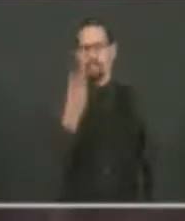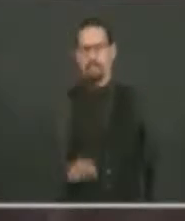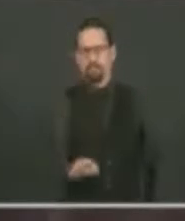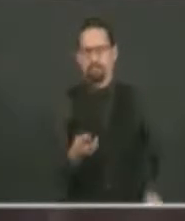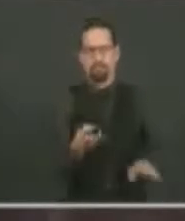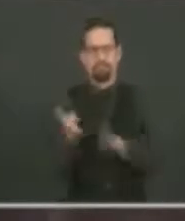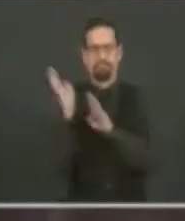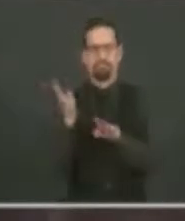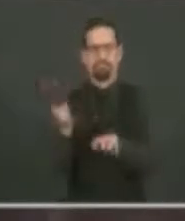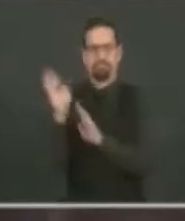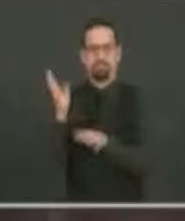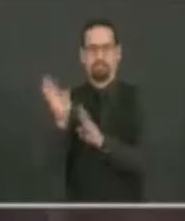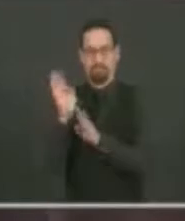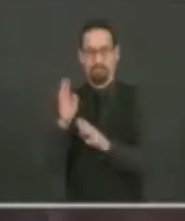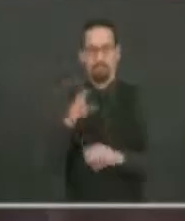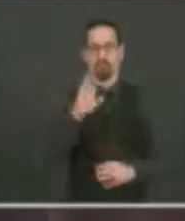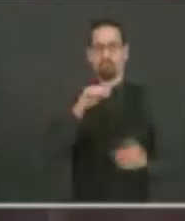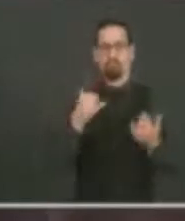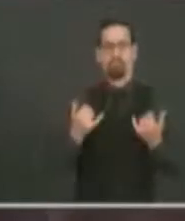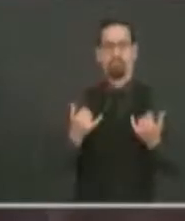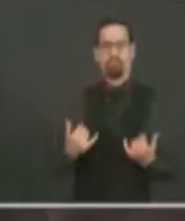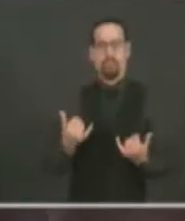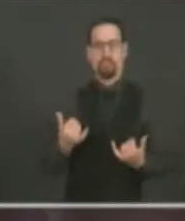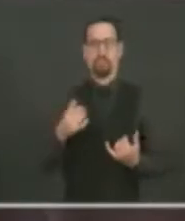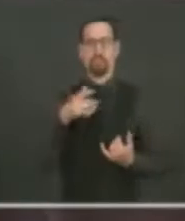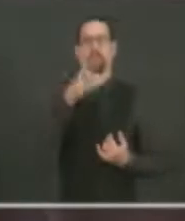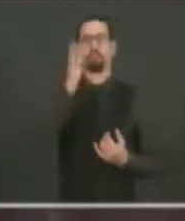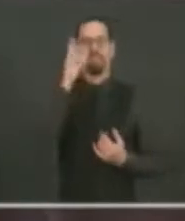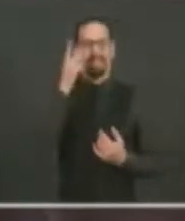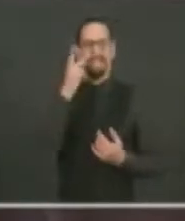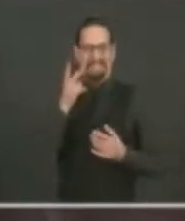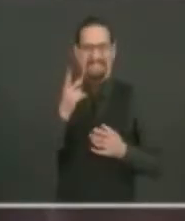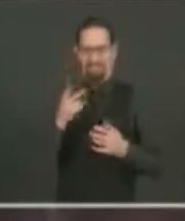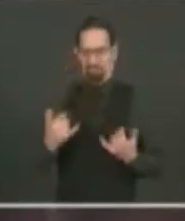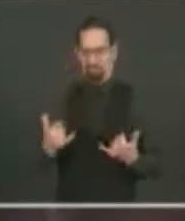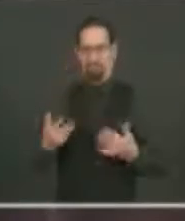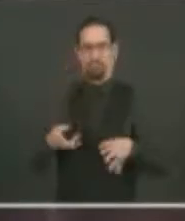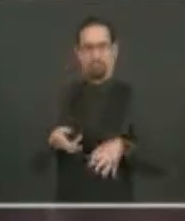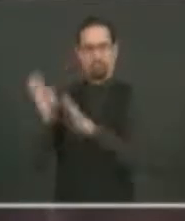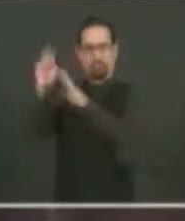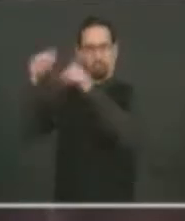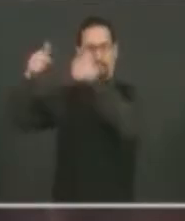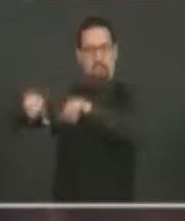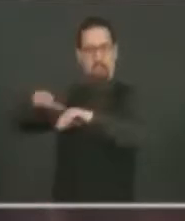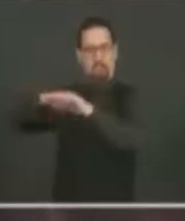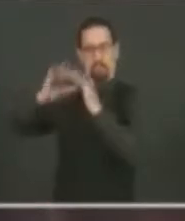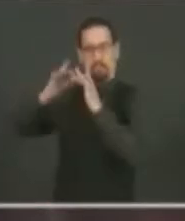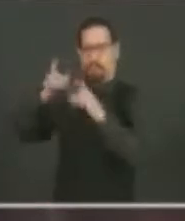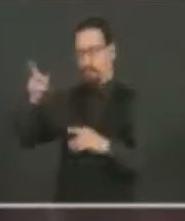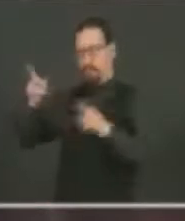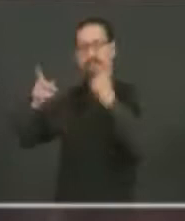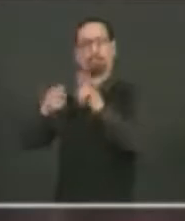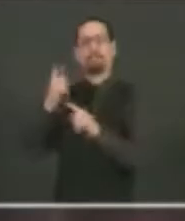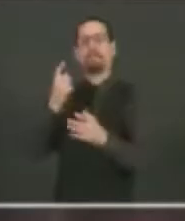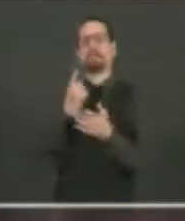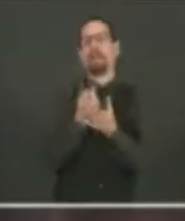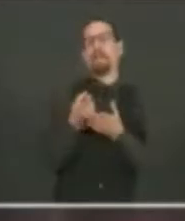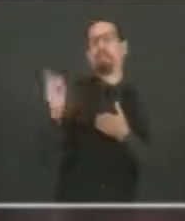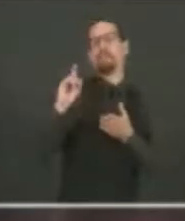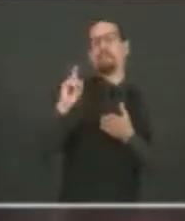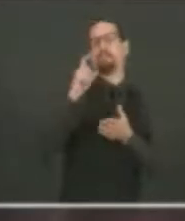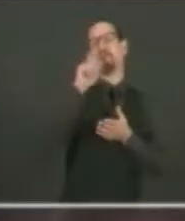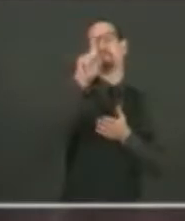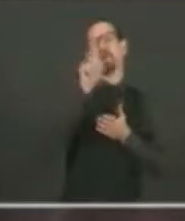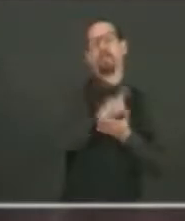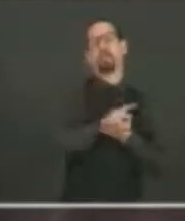A+ grade that the governor mentioned we have been given as a state regarding our data